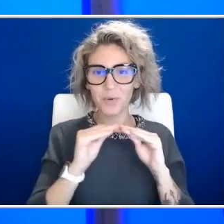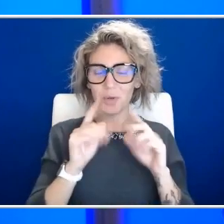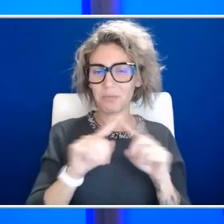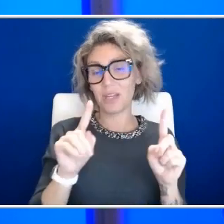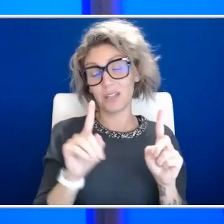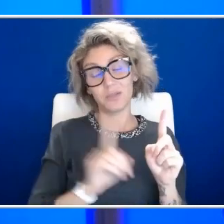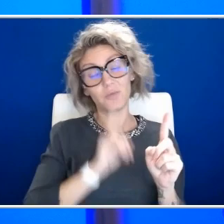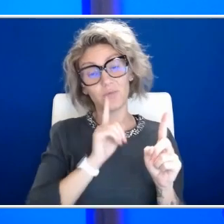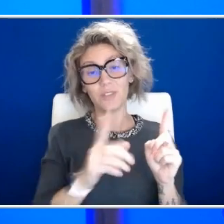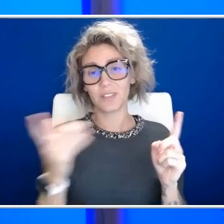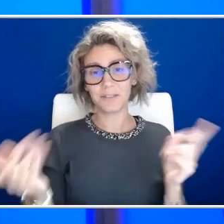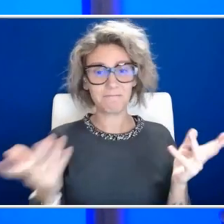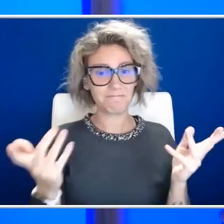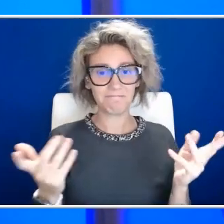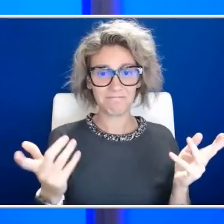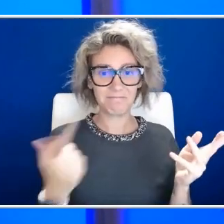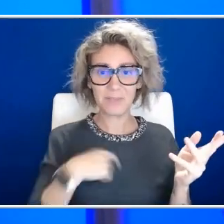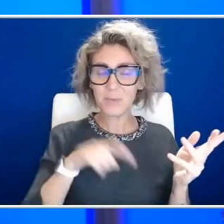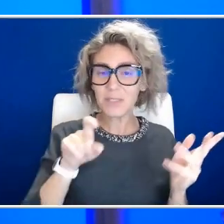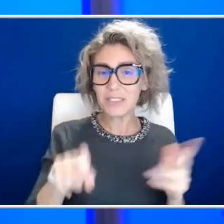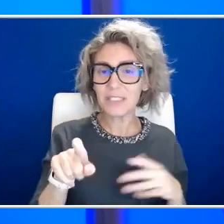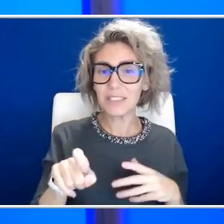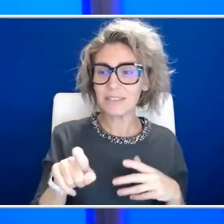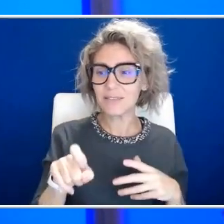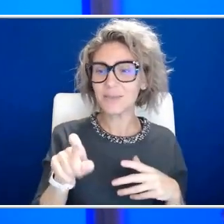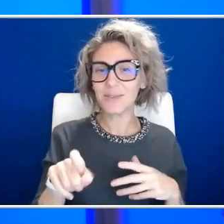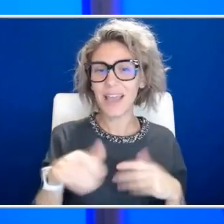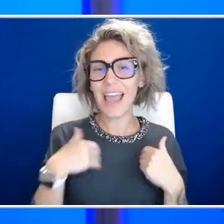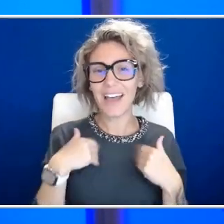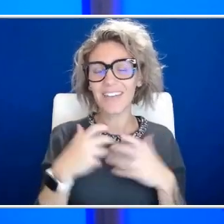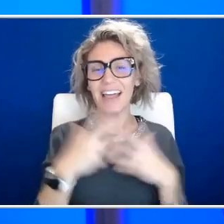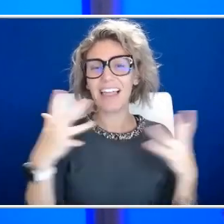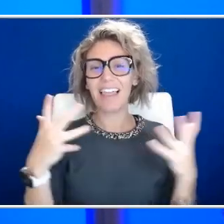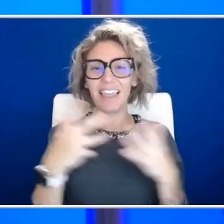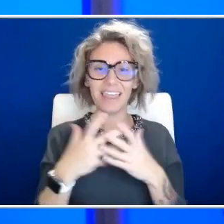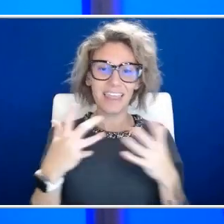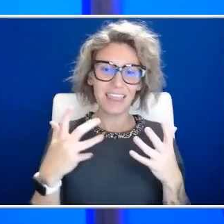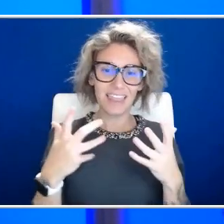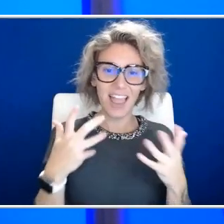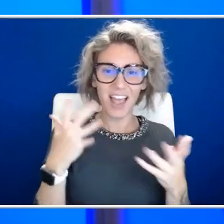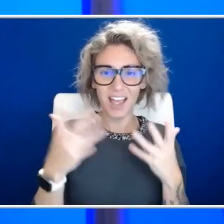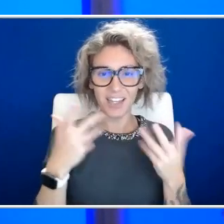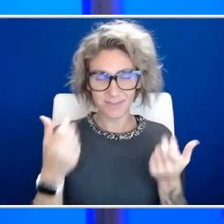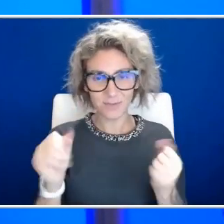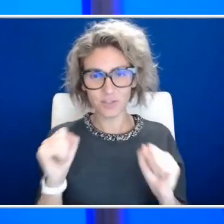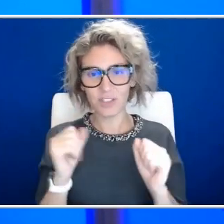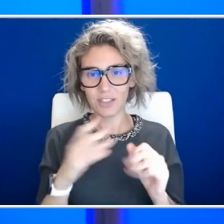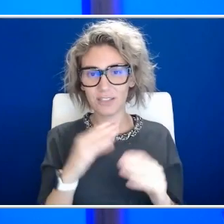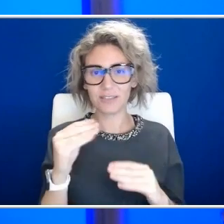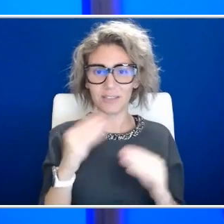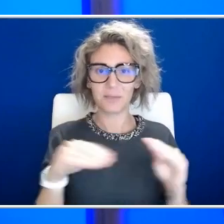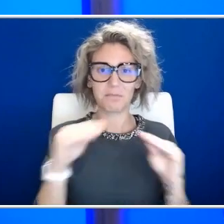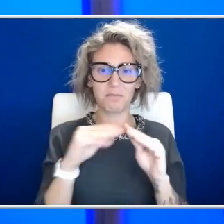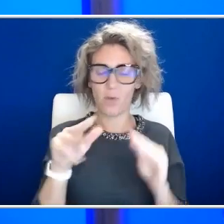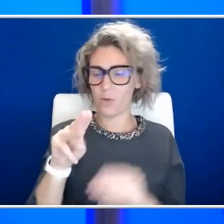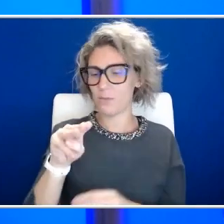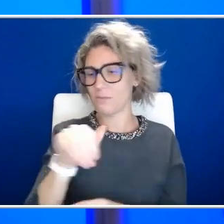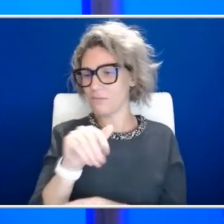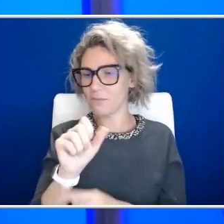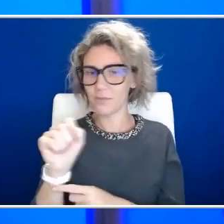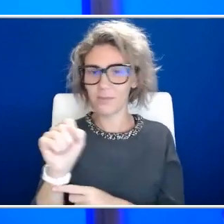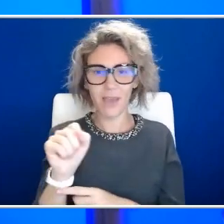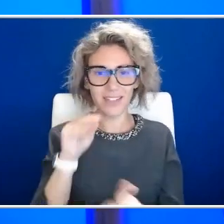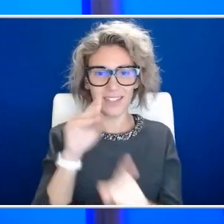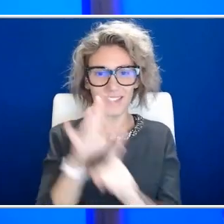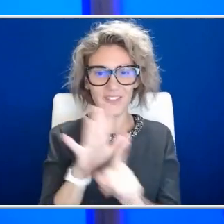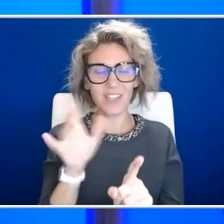think we have a lot of drives which should have more mass effect, but they don't. I feel like that's where we